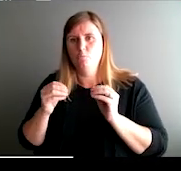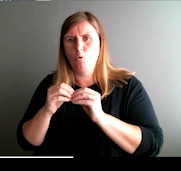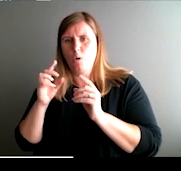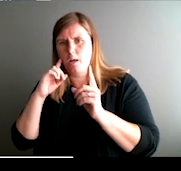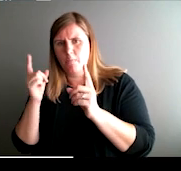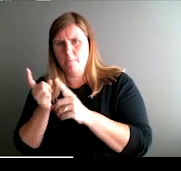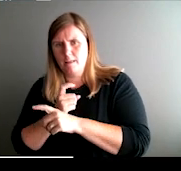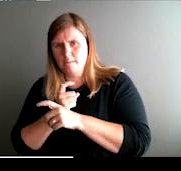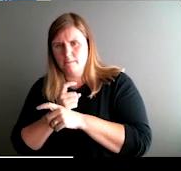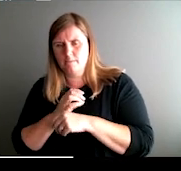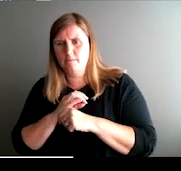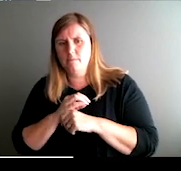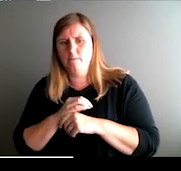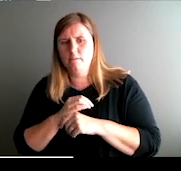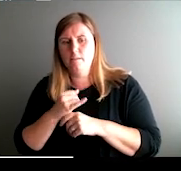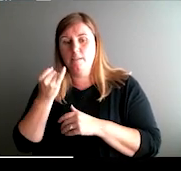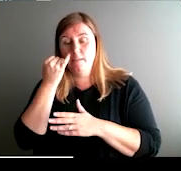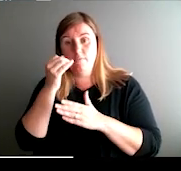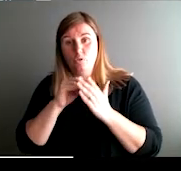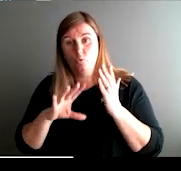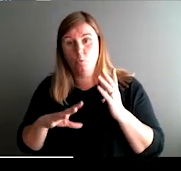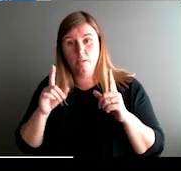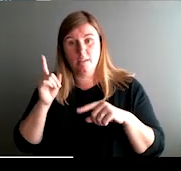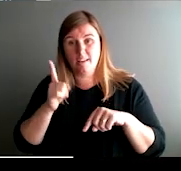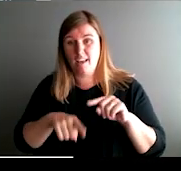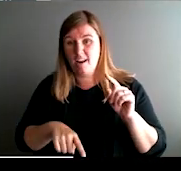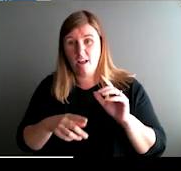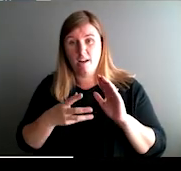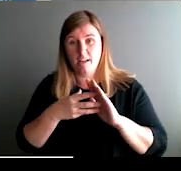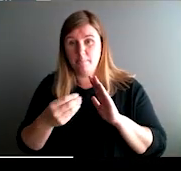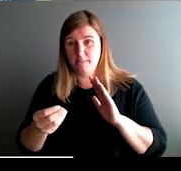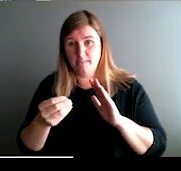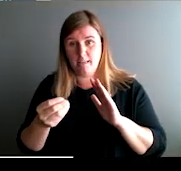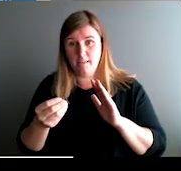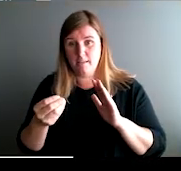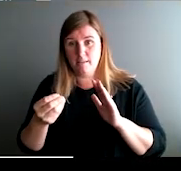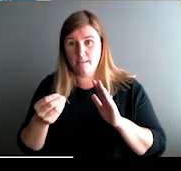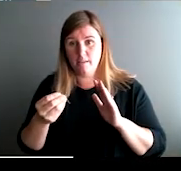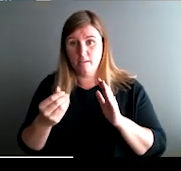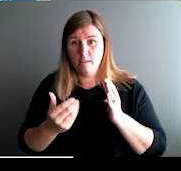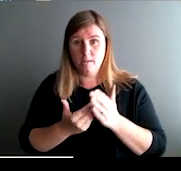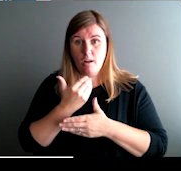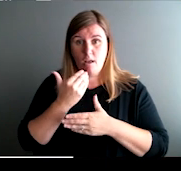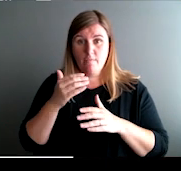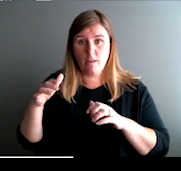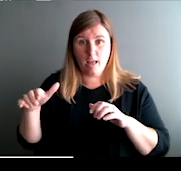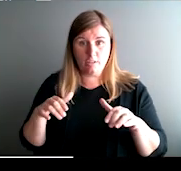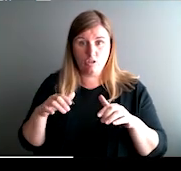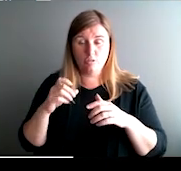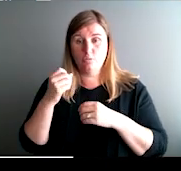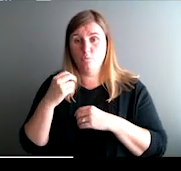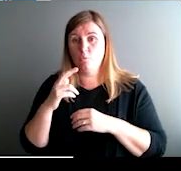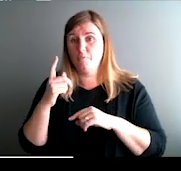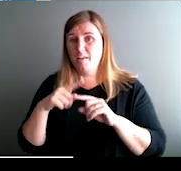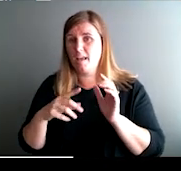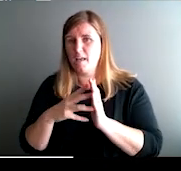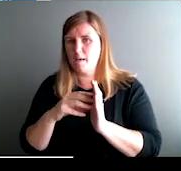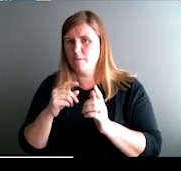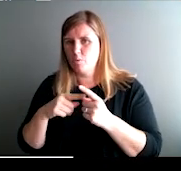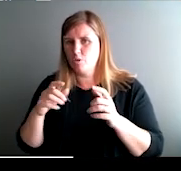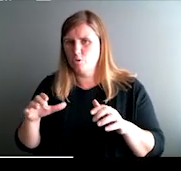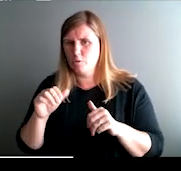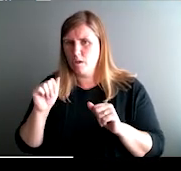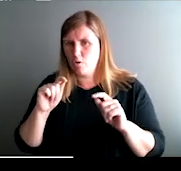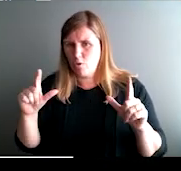complex. If a student cannot imitate novel actions, if they can't imitate what you're doing,